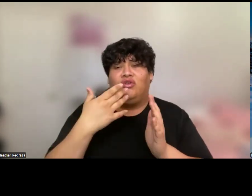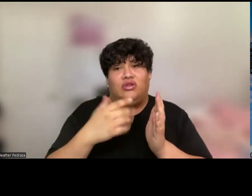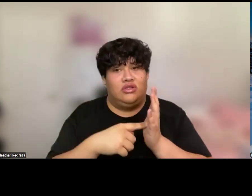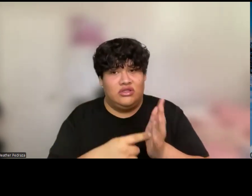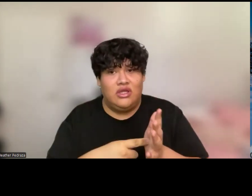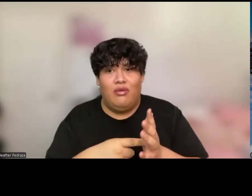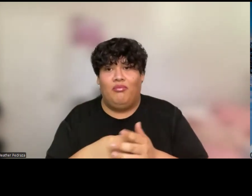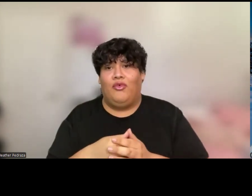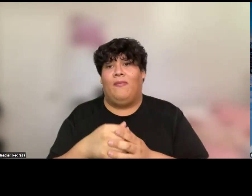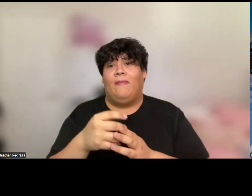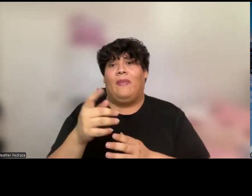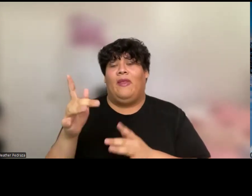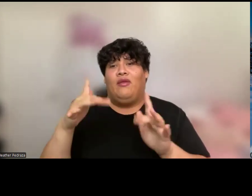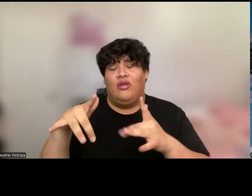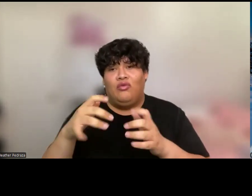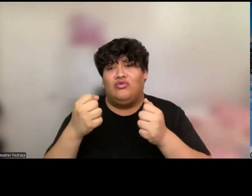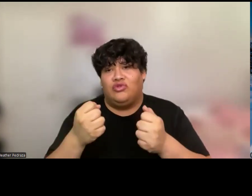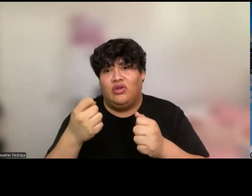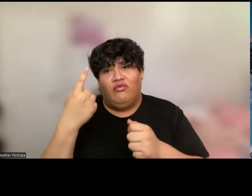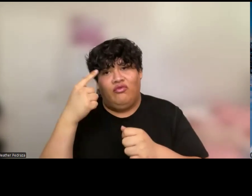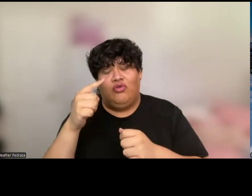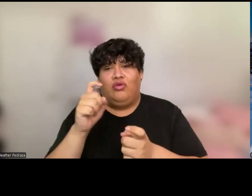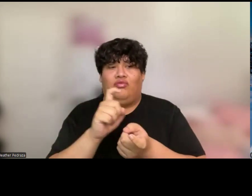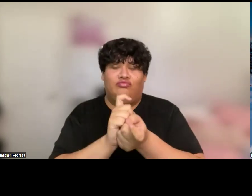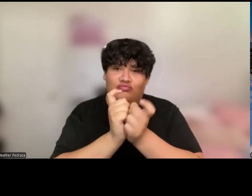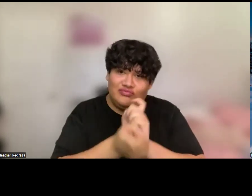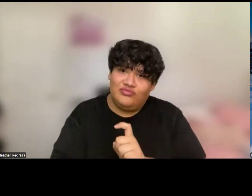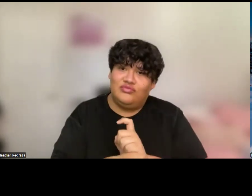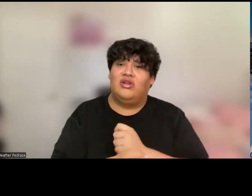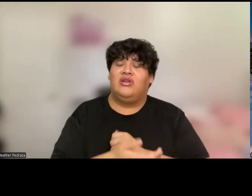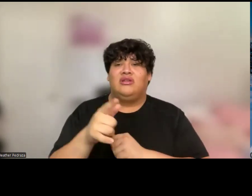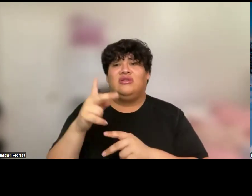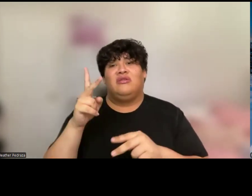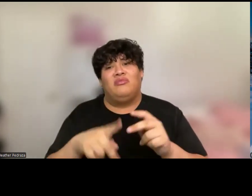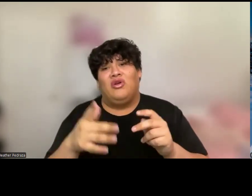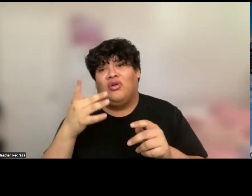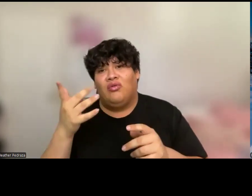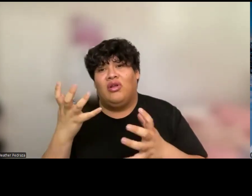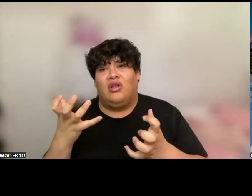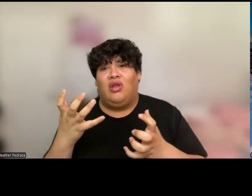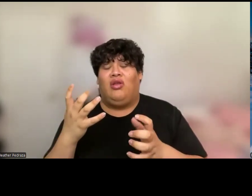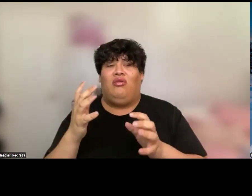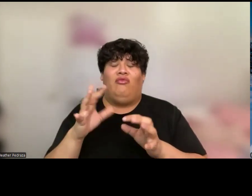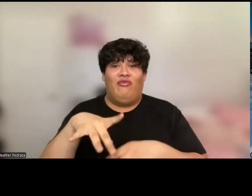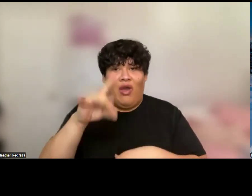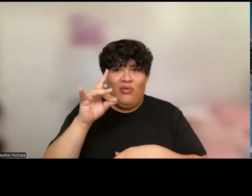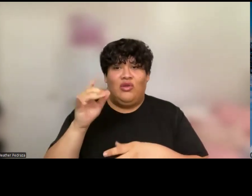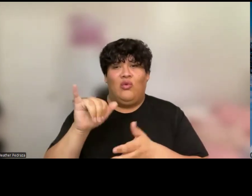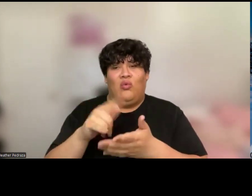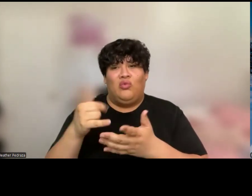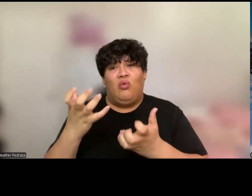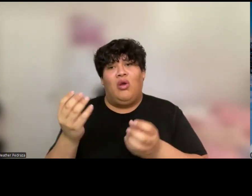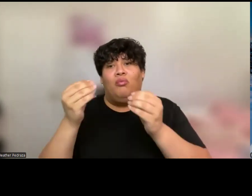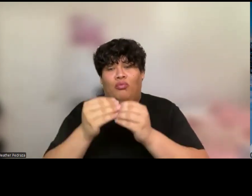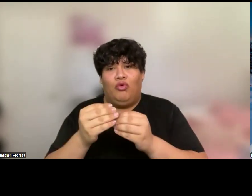a grassroots, locally driven model for change. And this is part of their genesis, part of their founding. It